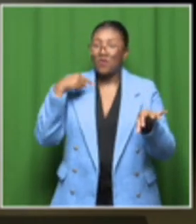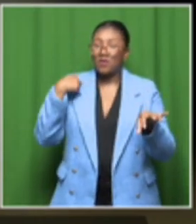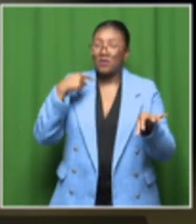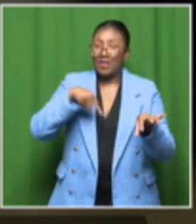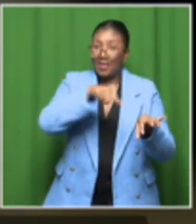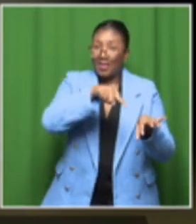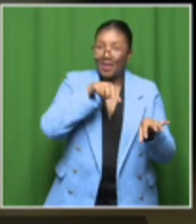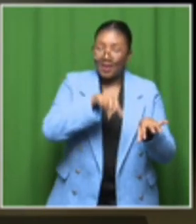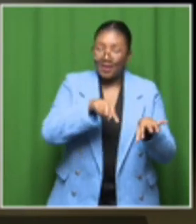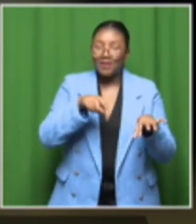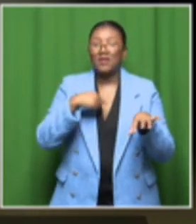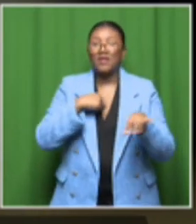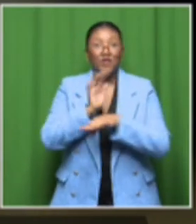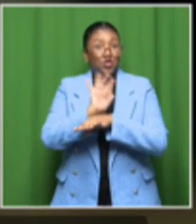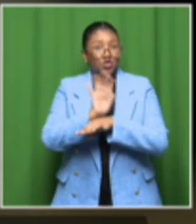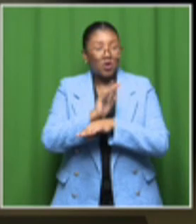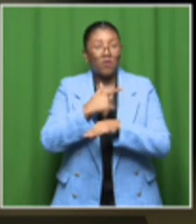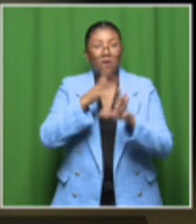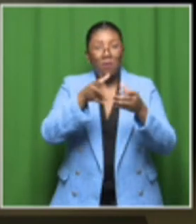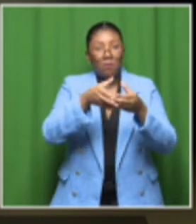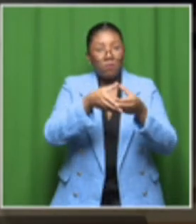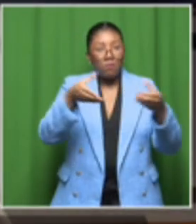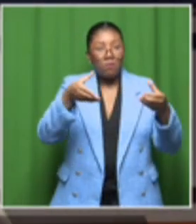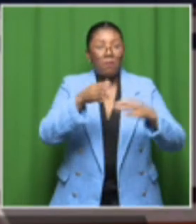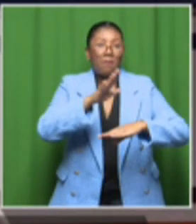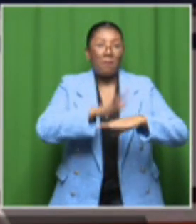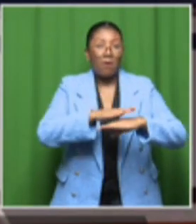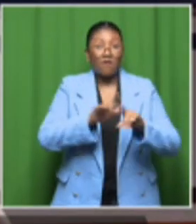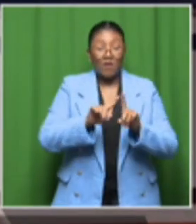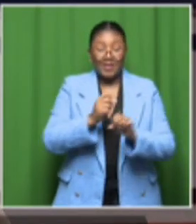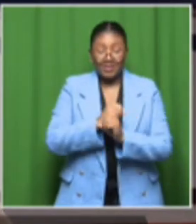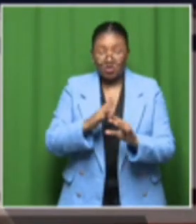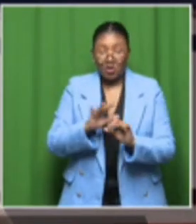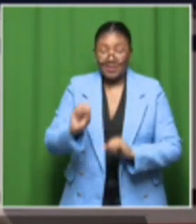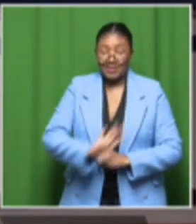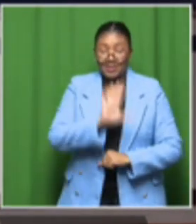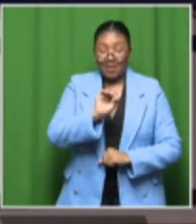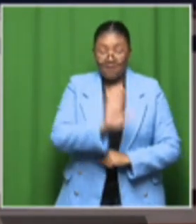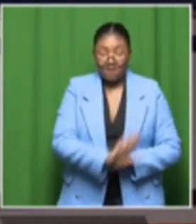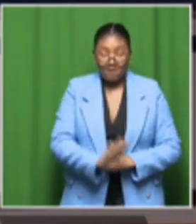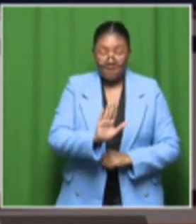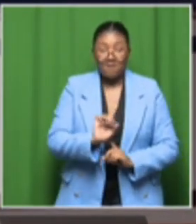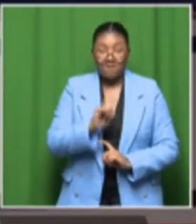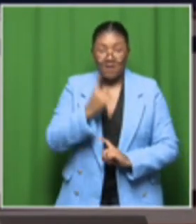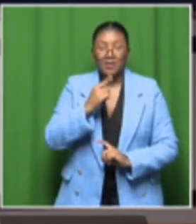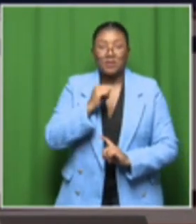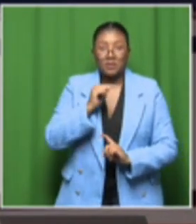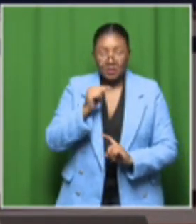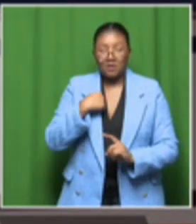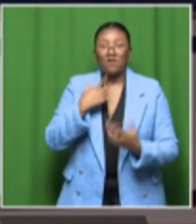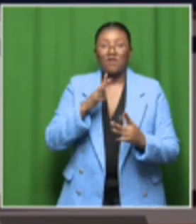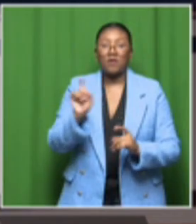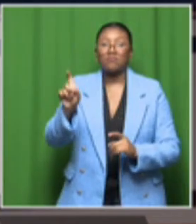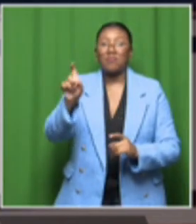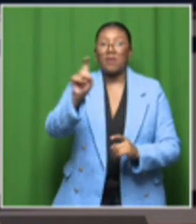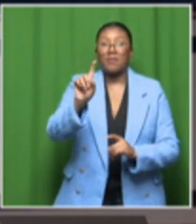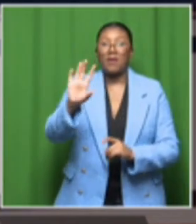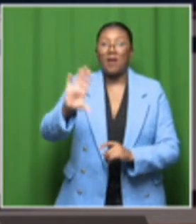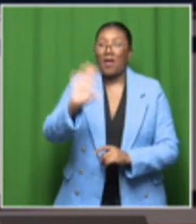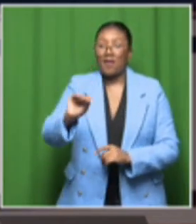trying to like expand. You know, we want to start nationally first before we take it international. But I guess that is the